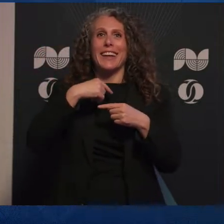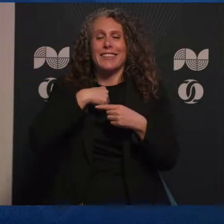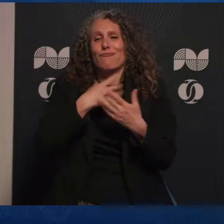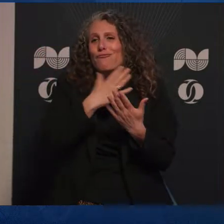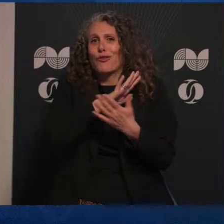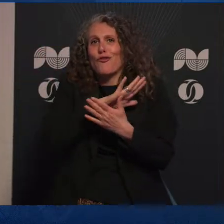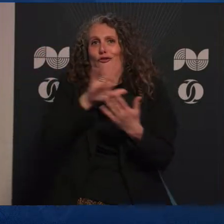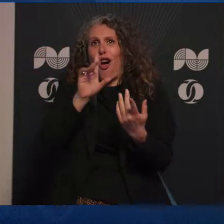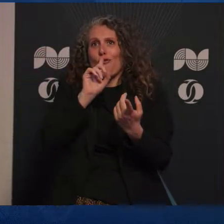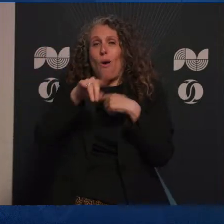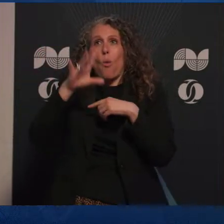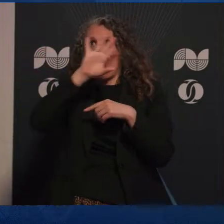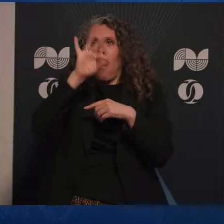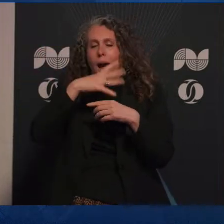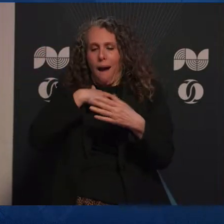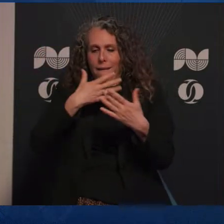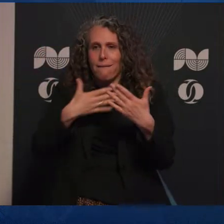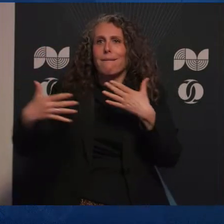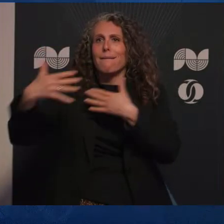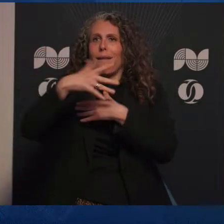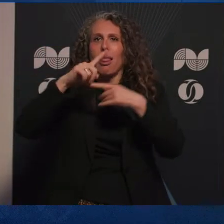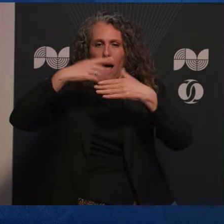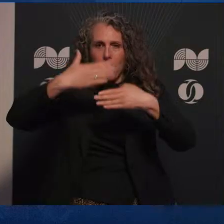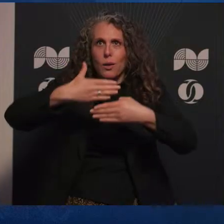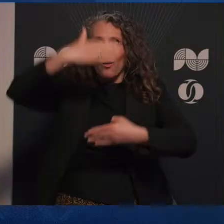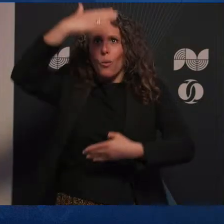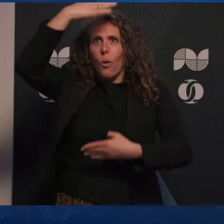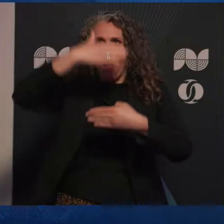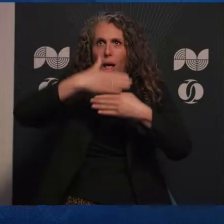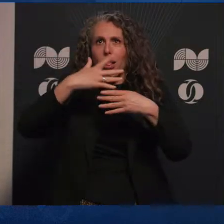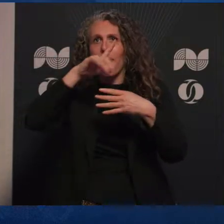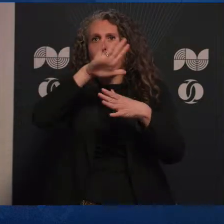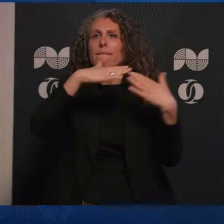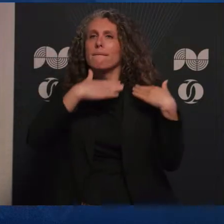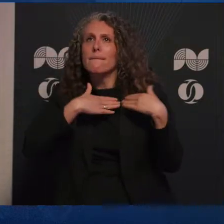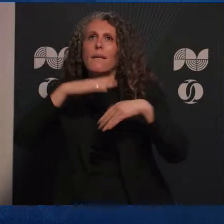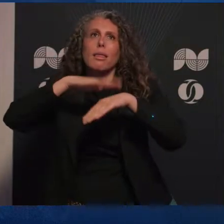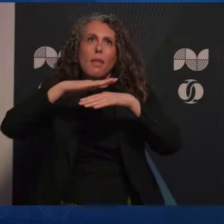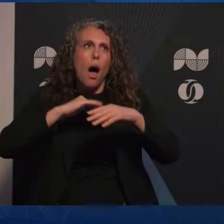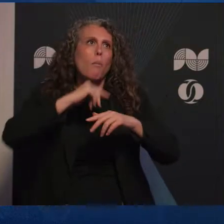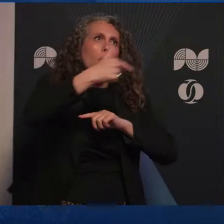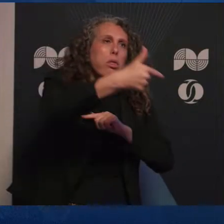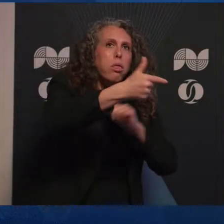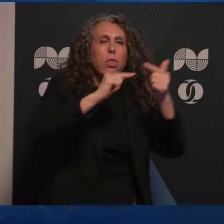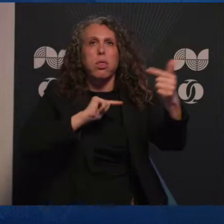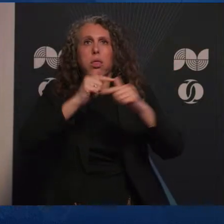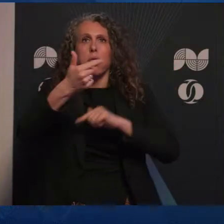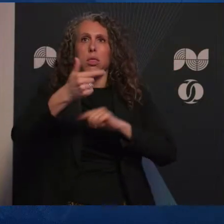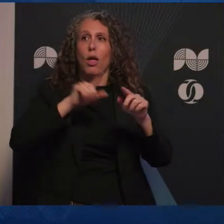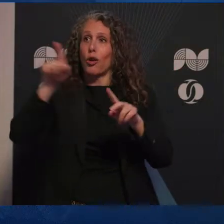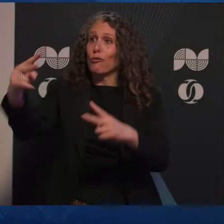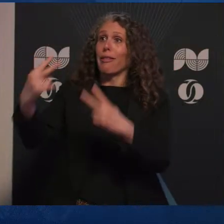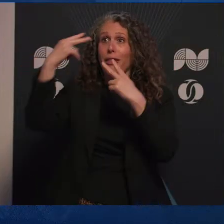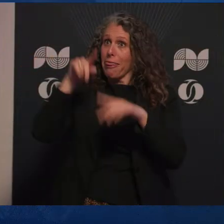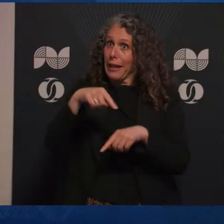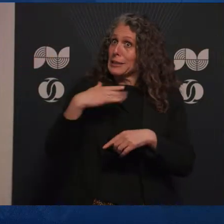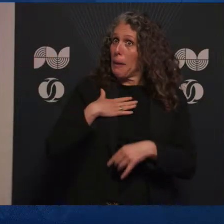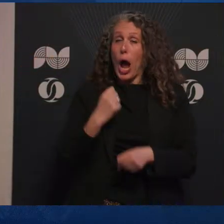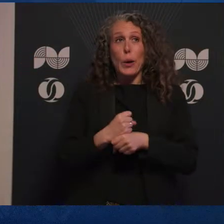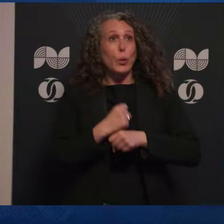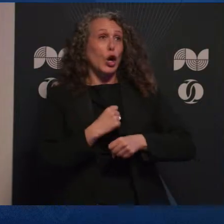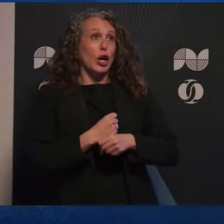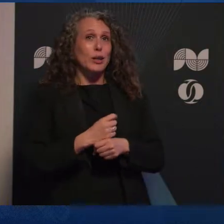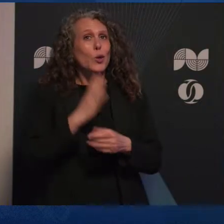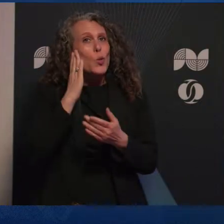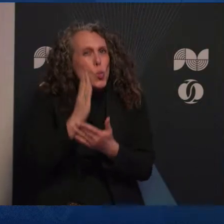any better, because they think that they will look like they are doing their job. Why, streamlining